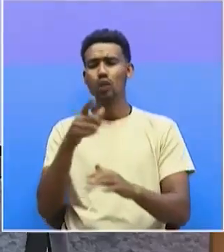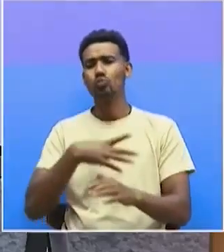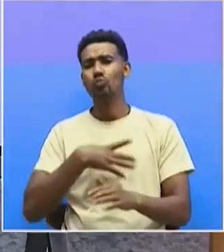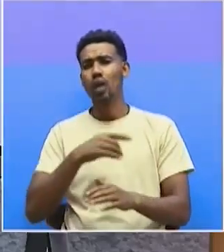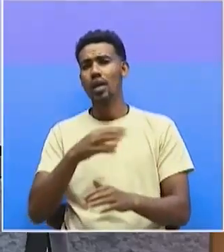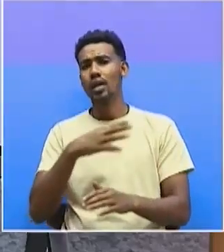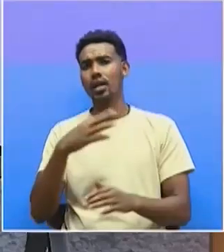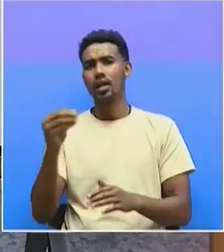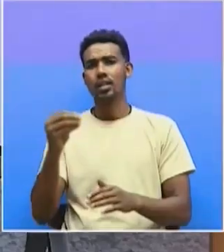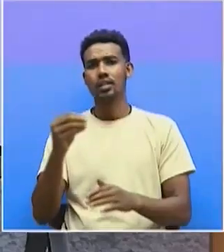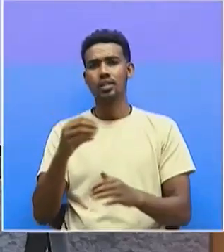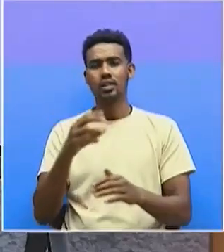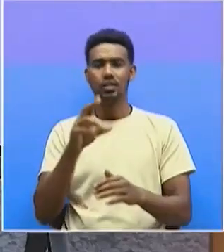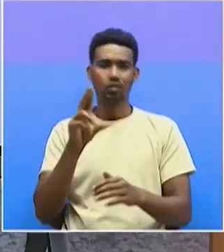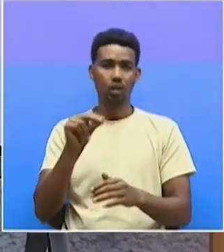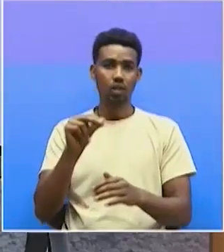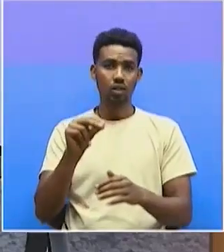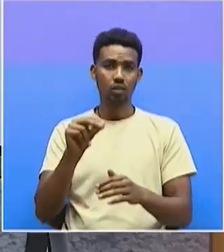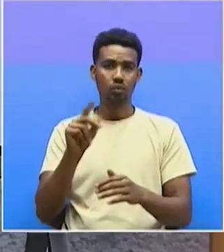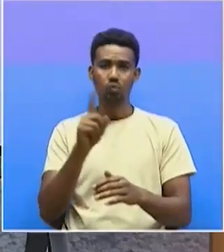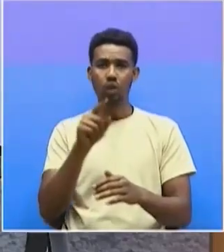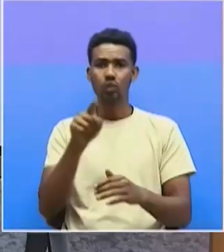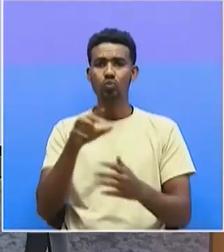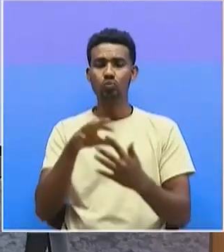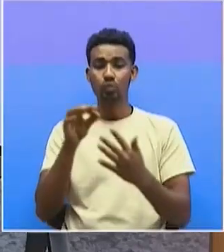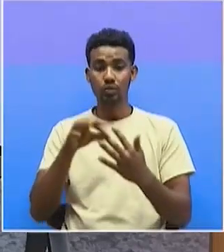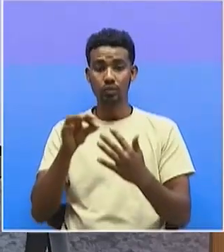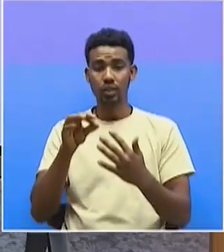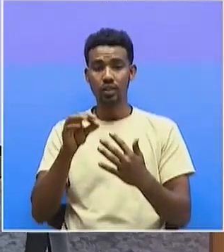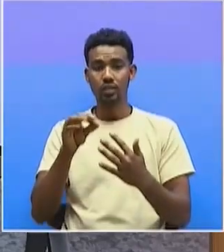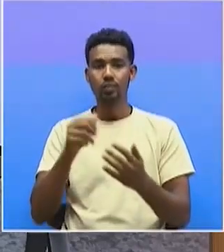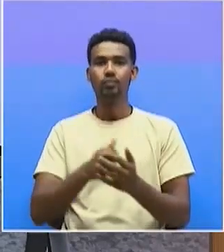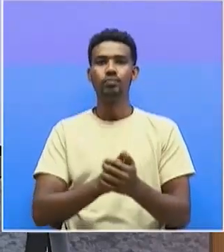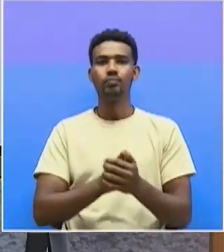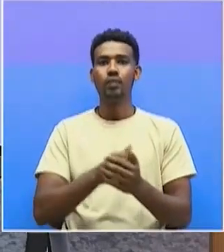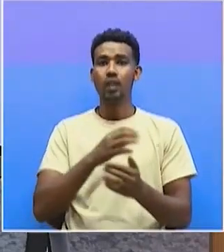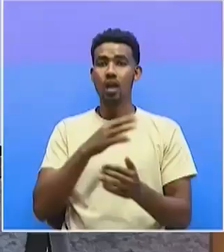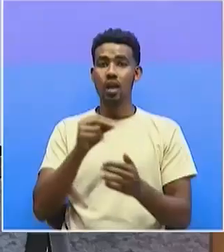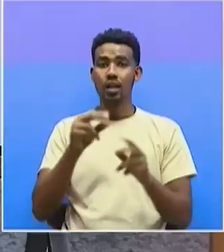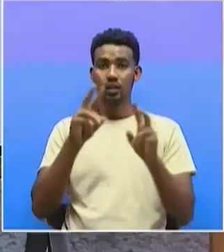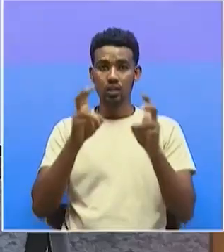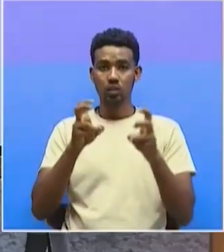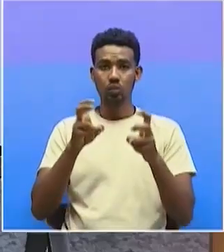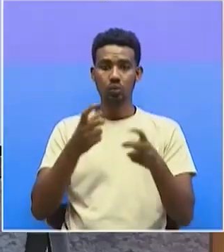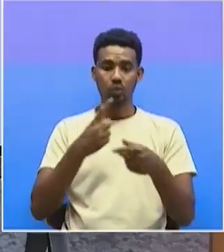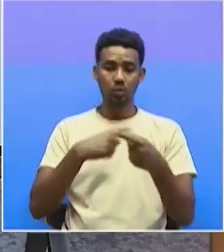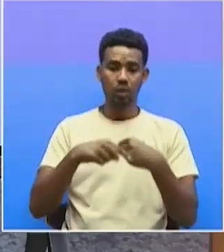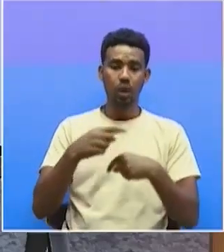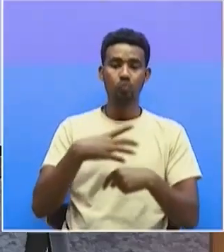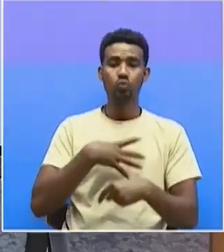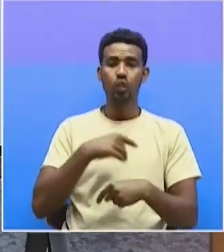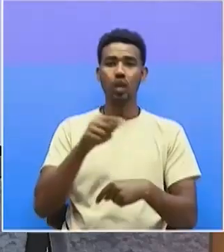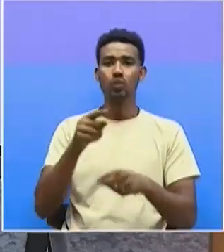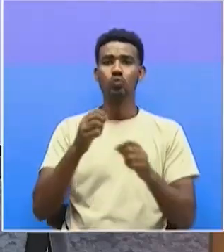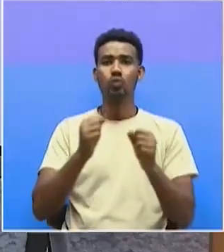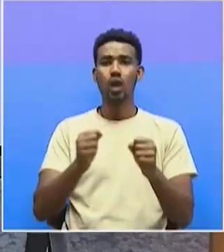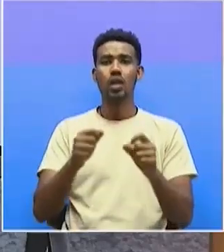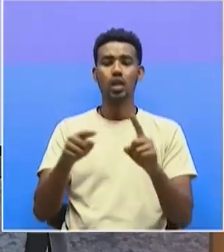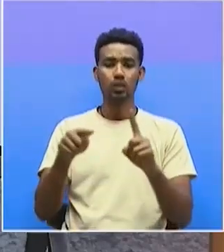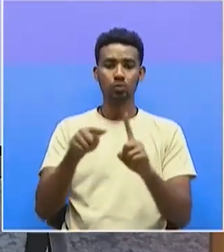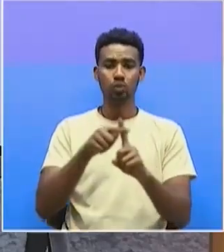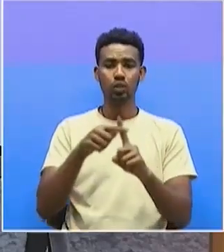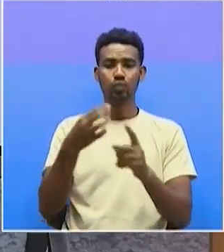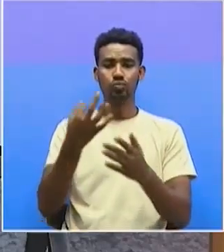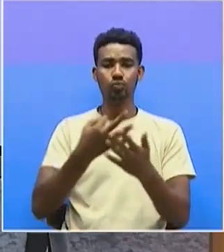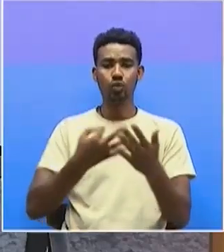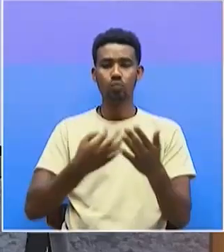or not, what you prefer or not. This is the topic. And also when we come to like, you can use as a positive